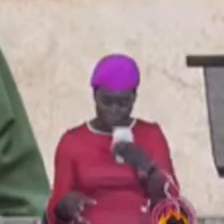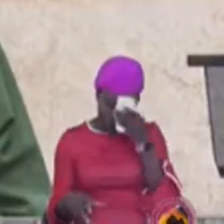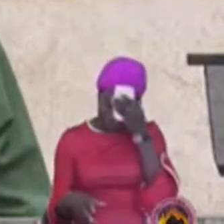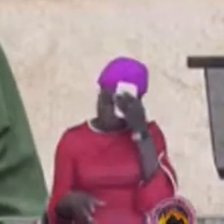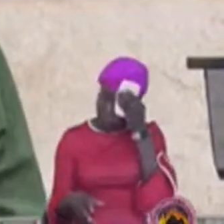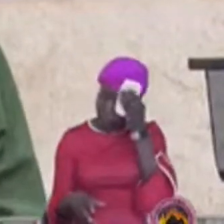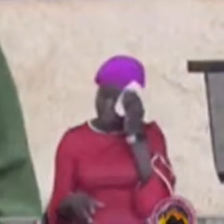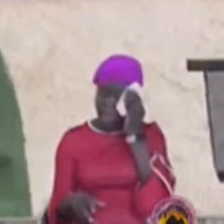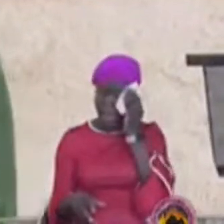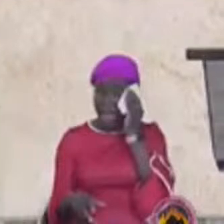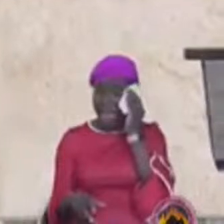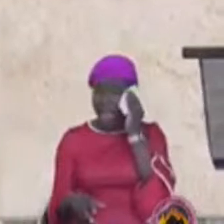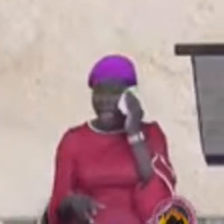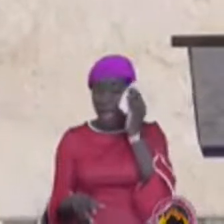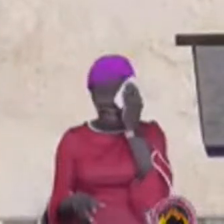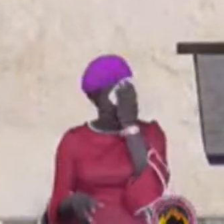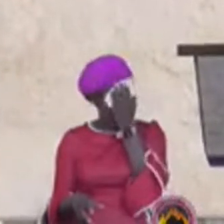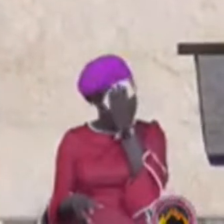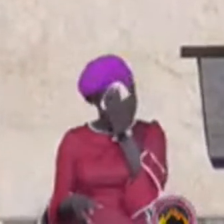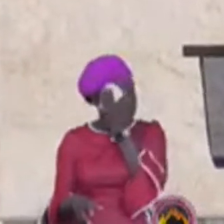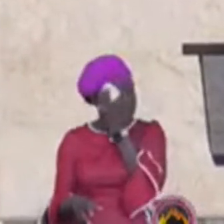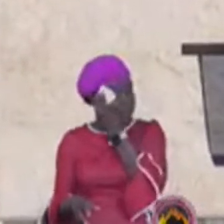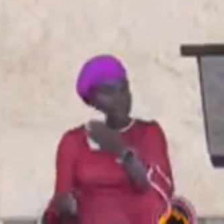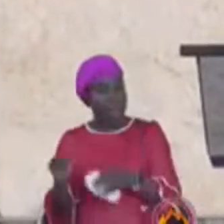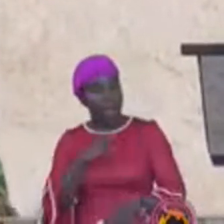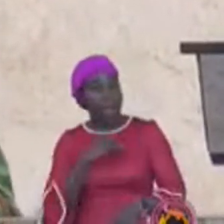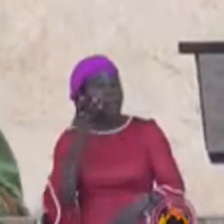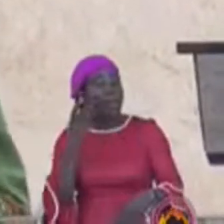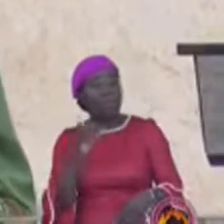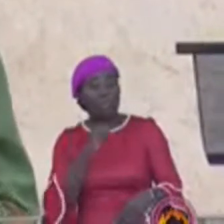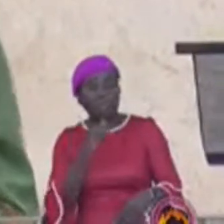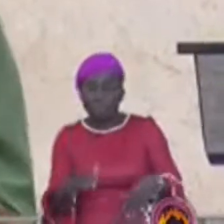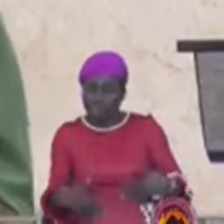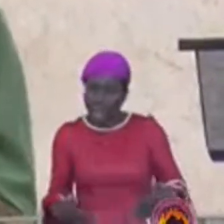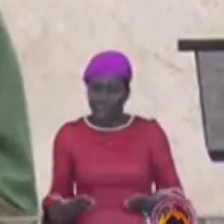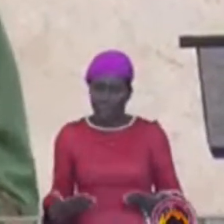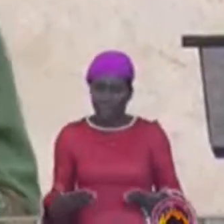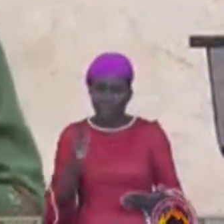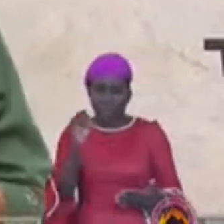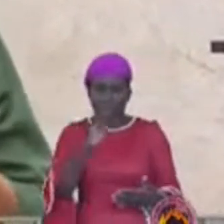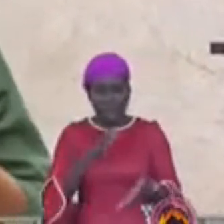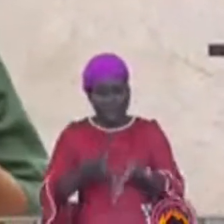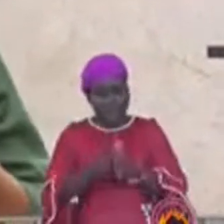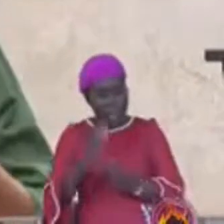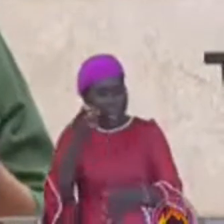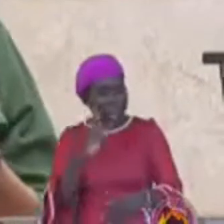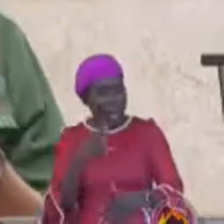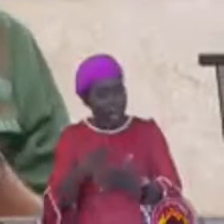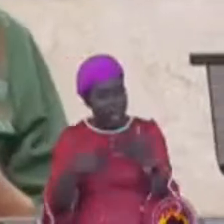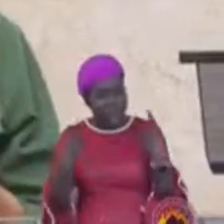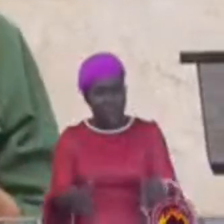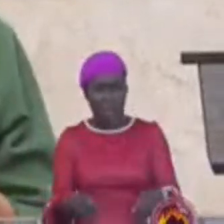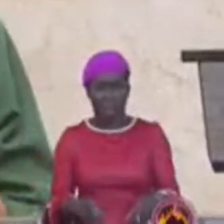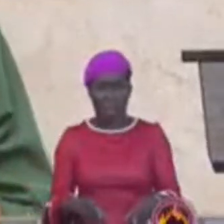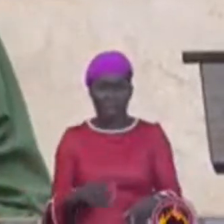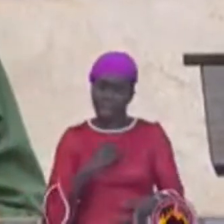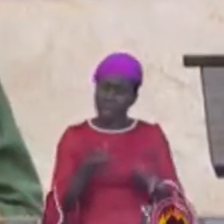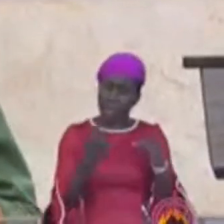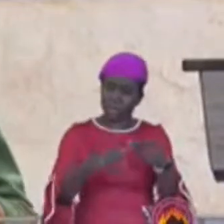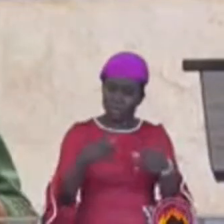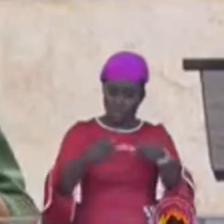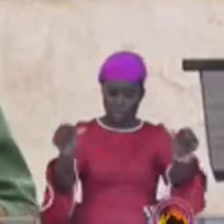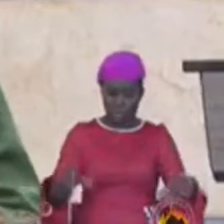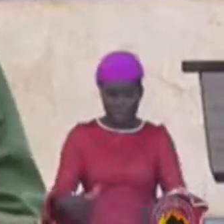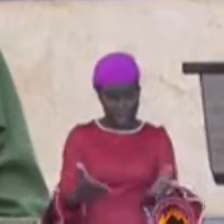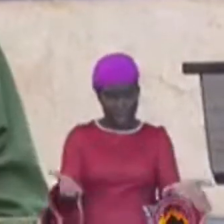my working place. I ran down to this altar that faithful day. I knelt down on the altar here. I said,